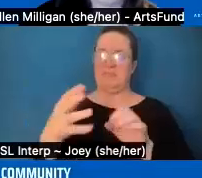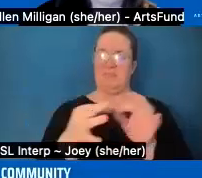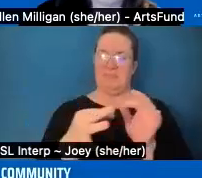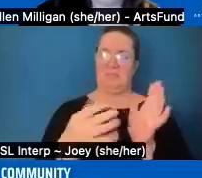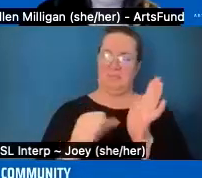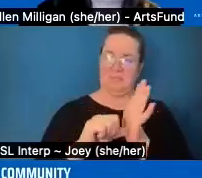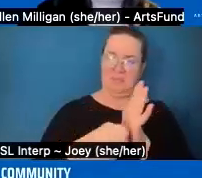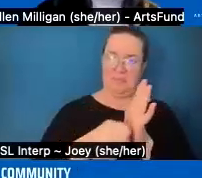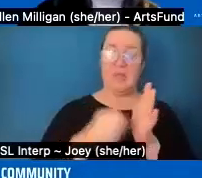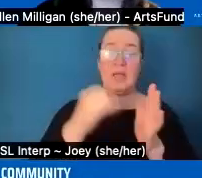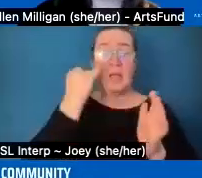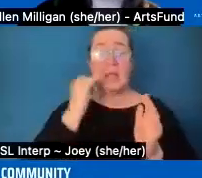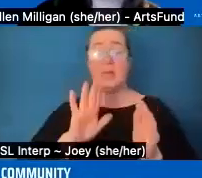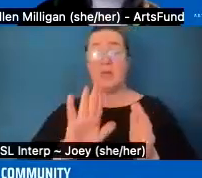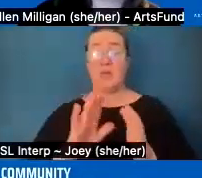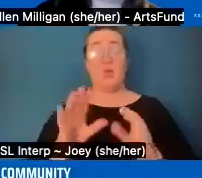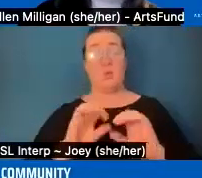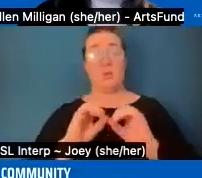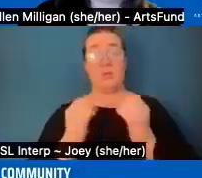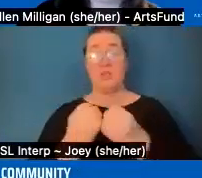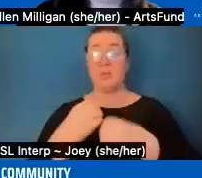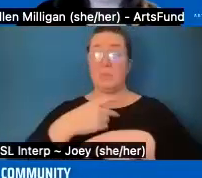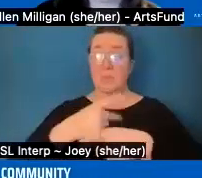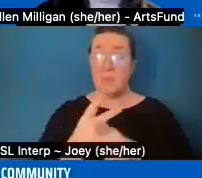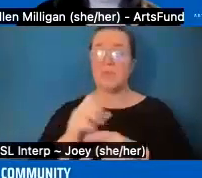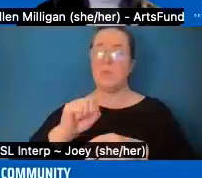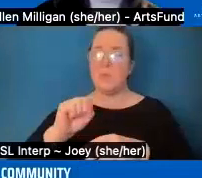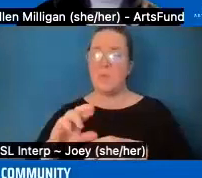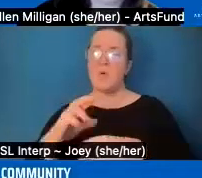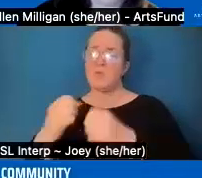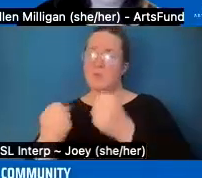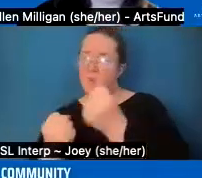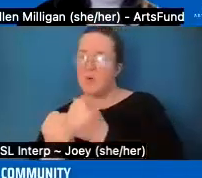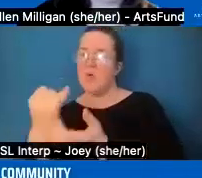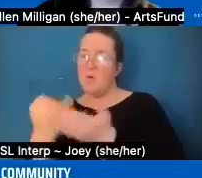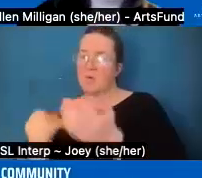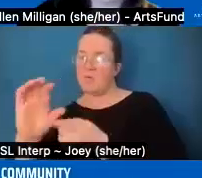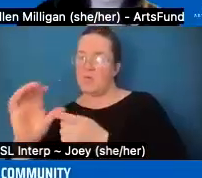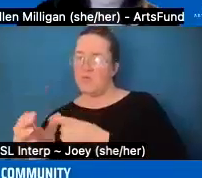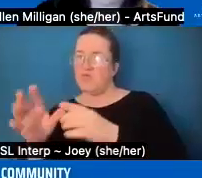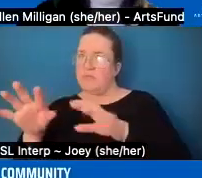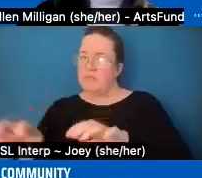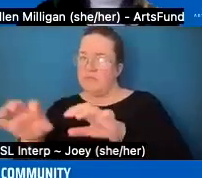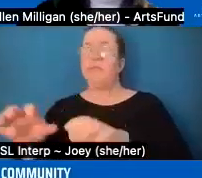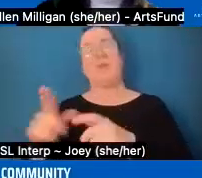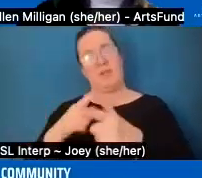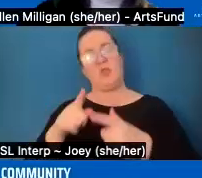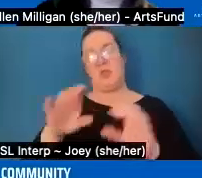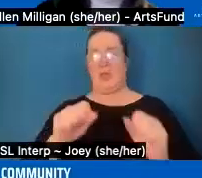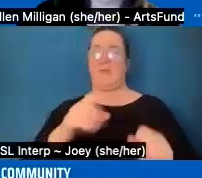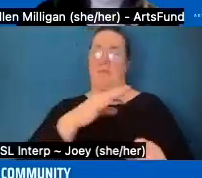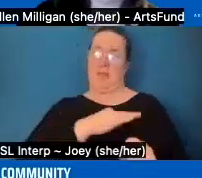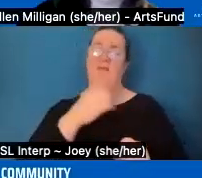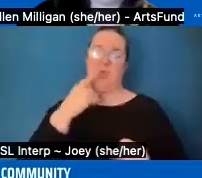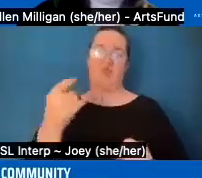grant. If your organization's primary mission is something like conducting historical research, running a fair, or organizing a